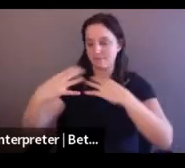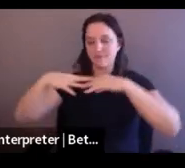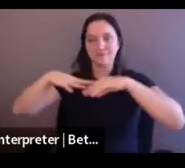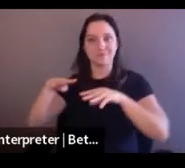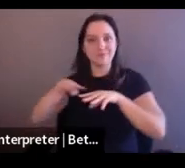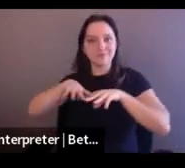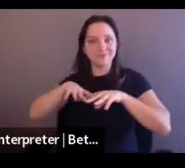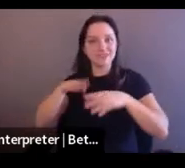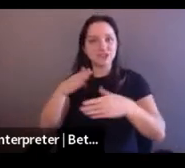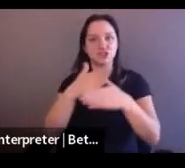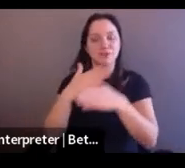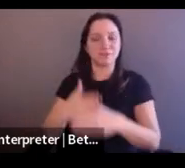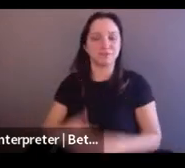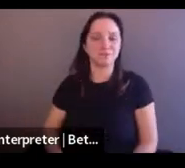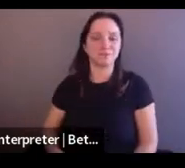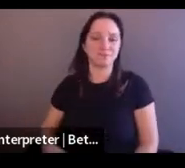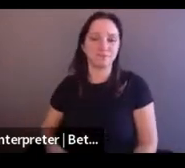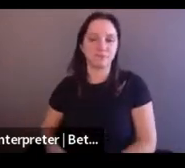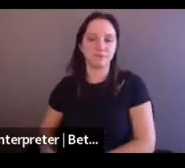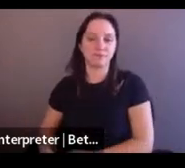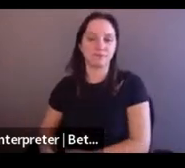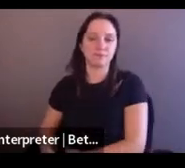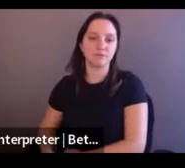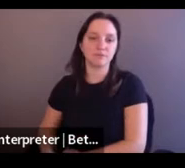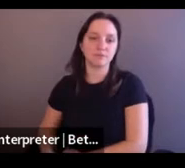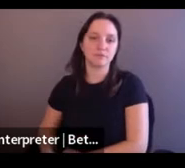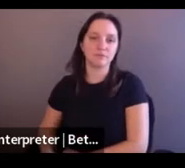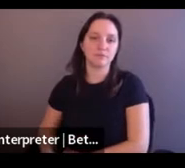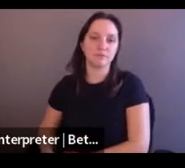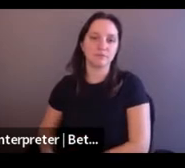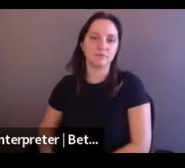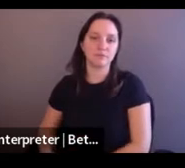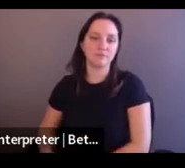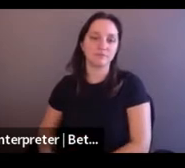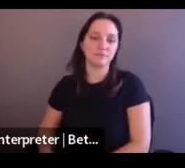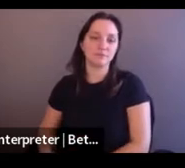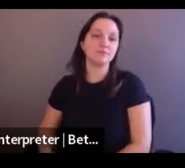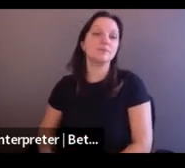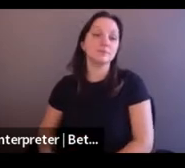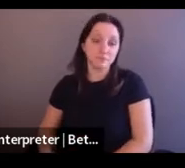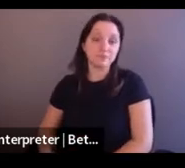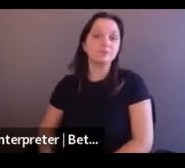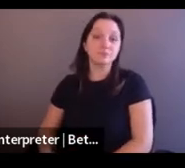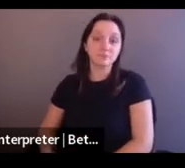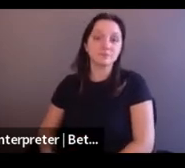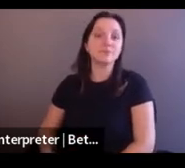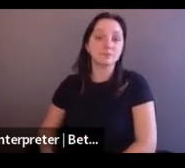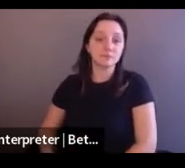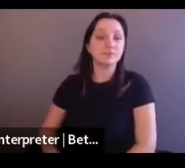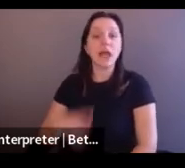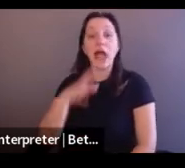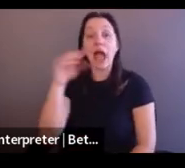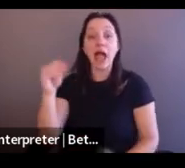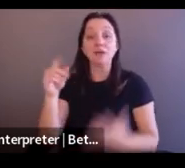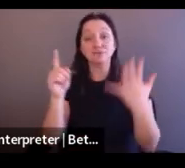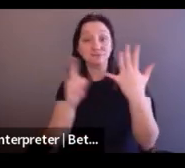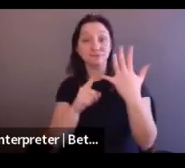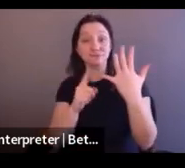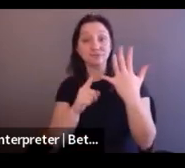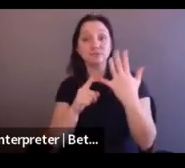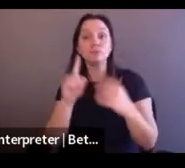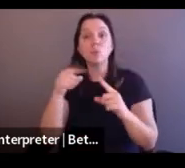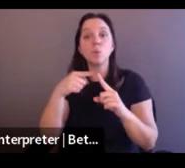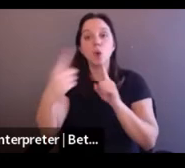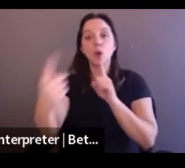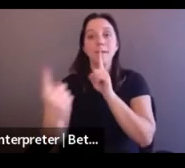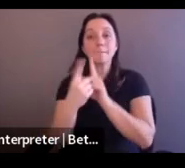doing. You know, and your first sort of engagement with a volunteer, a potential volunteer, you want to make sure it's a